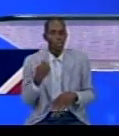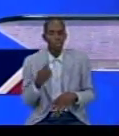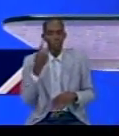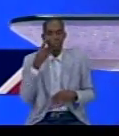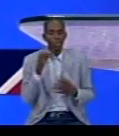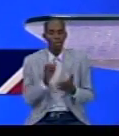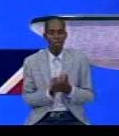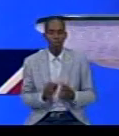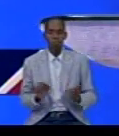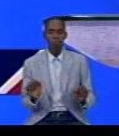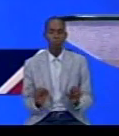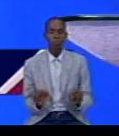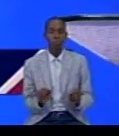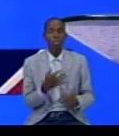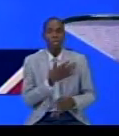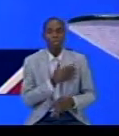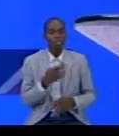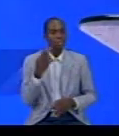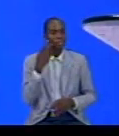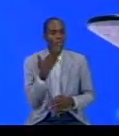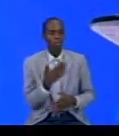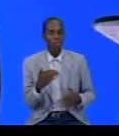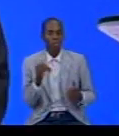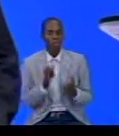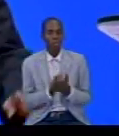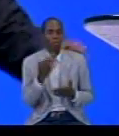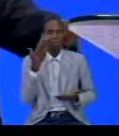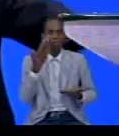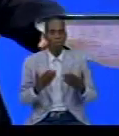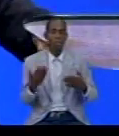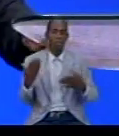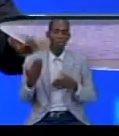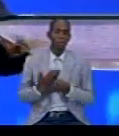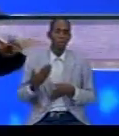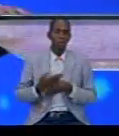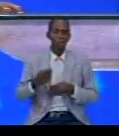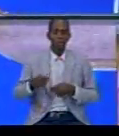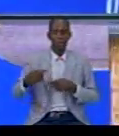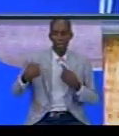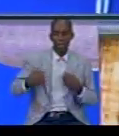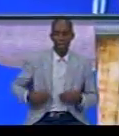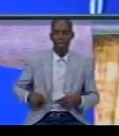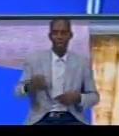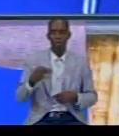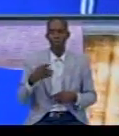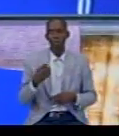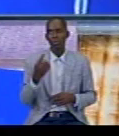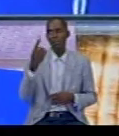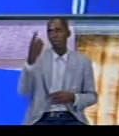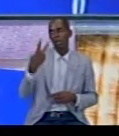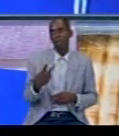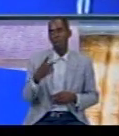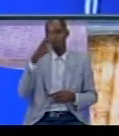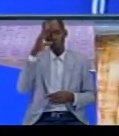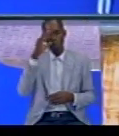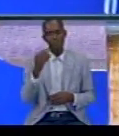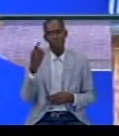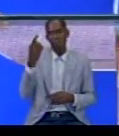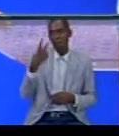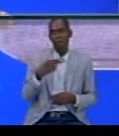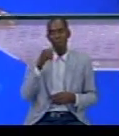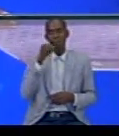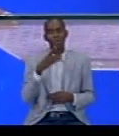the things that might even torment the heart of the average man or average woman, the Lord is saying, be